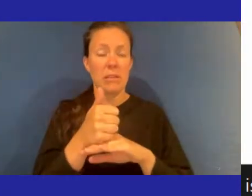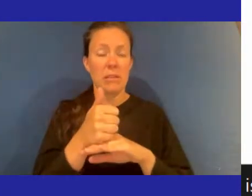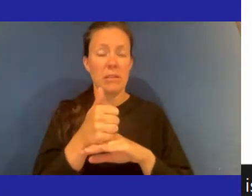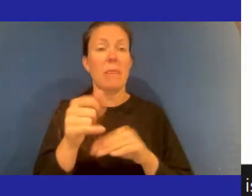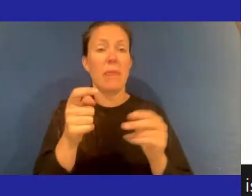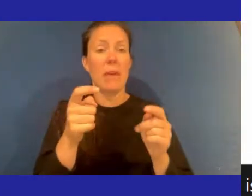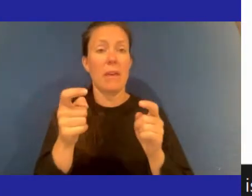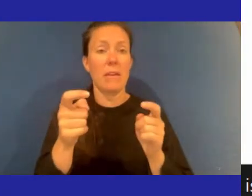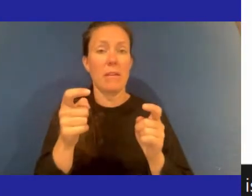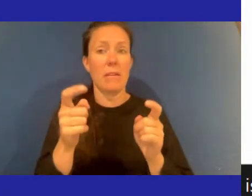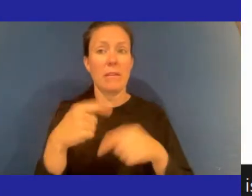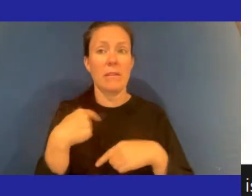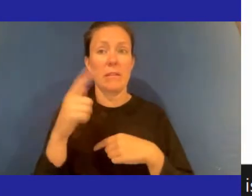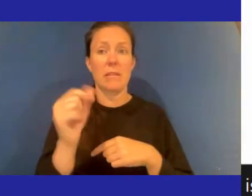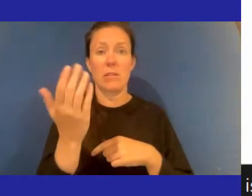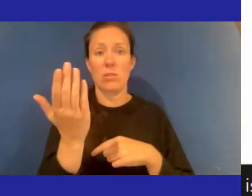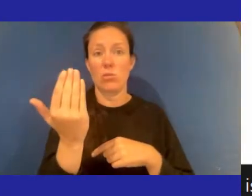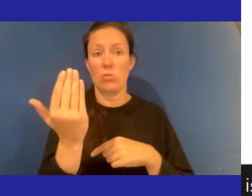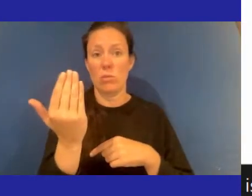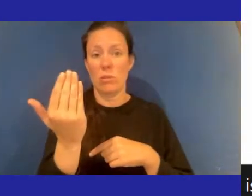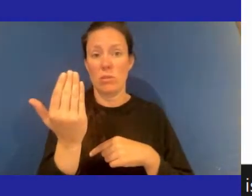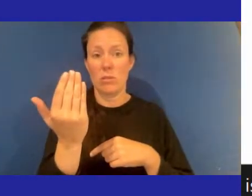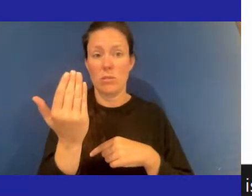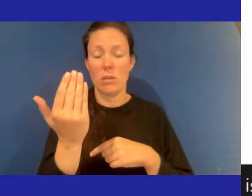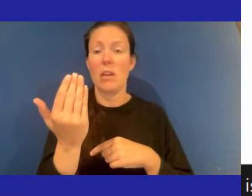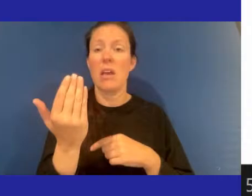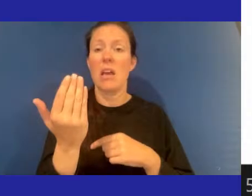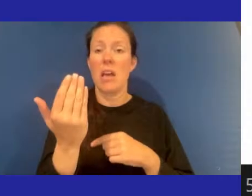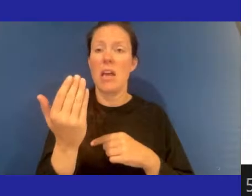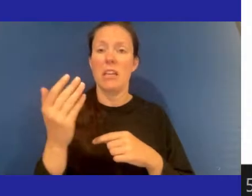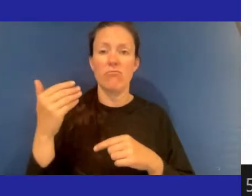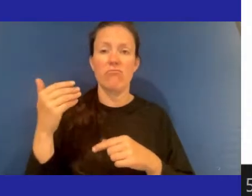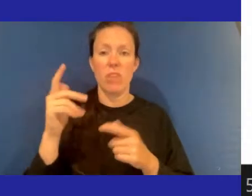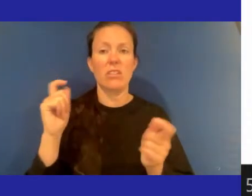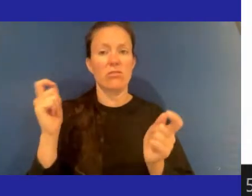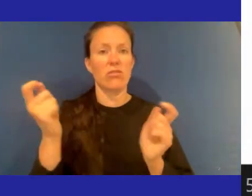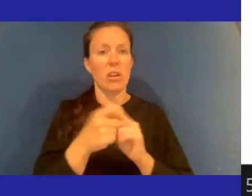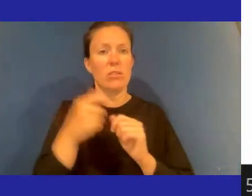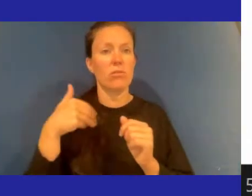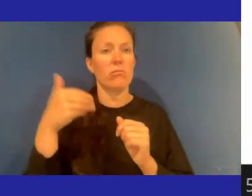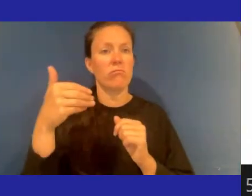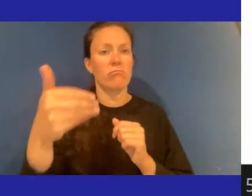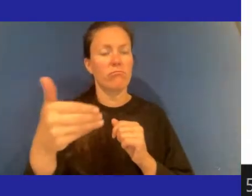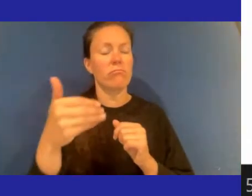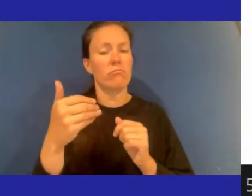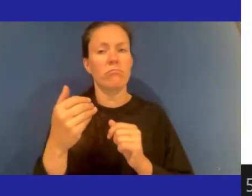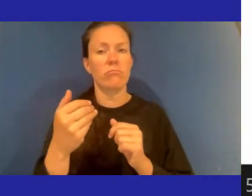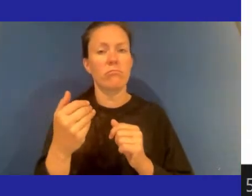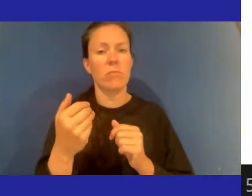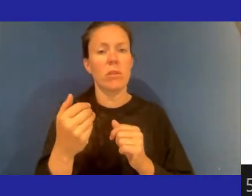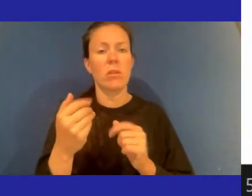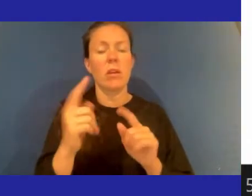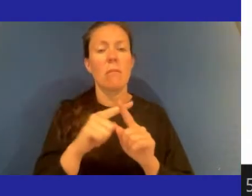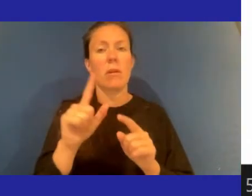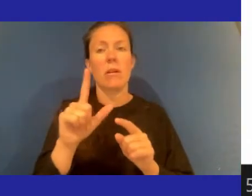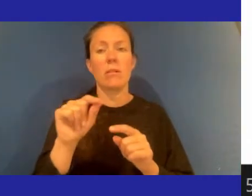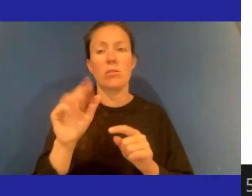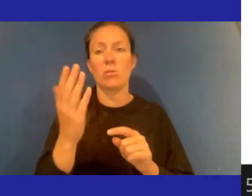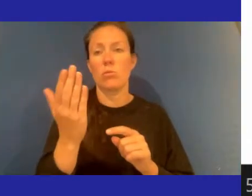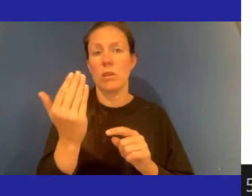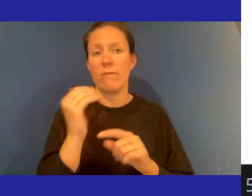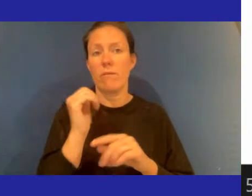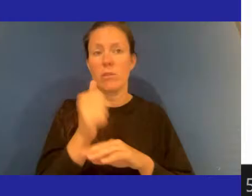since 2015. It's matured over the years. As a part of that, we had in 2015 we established